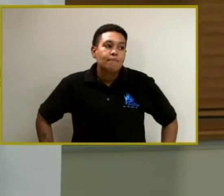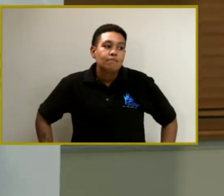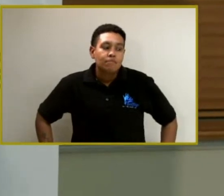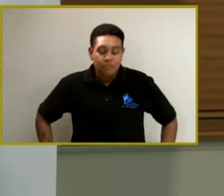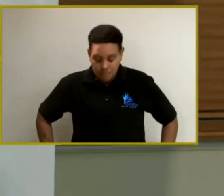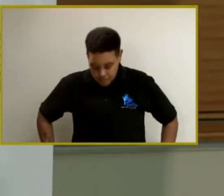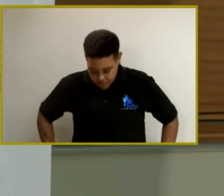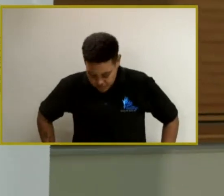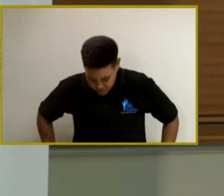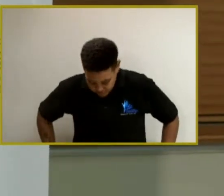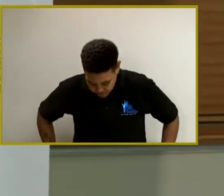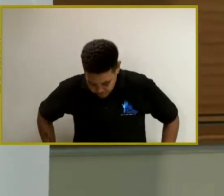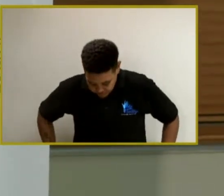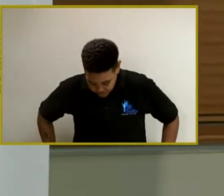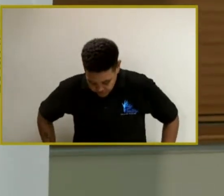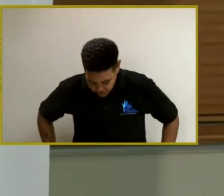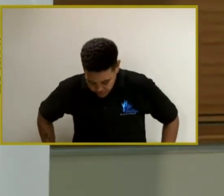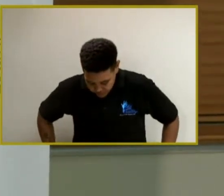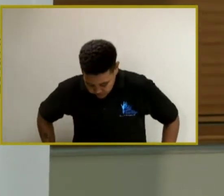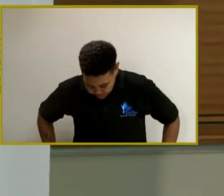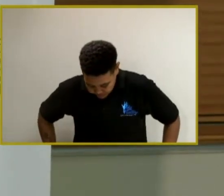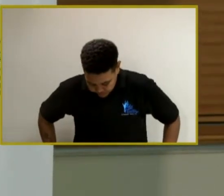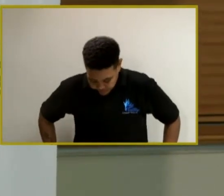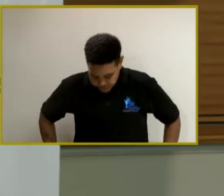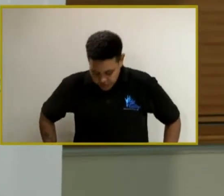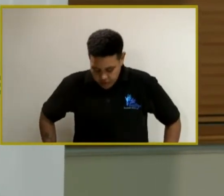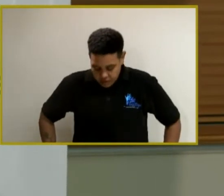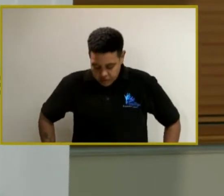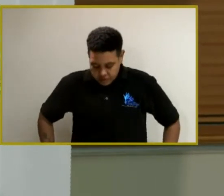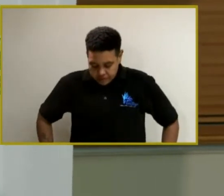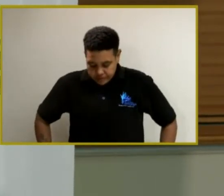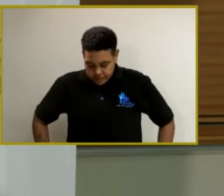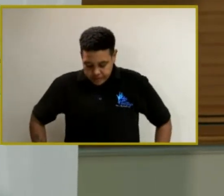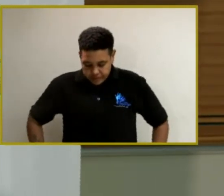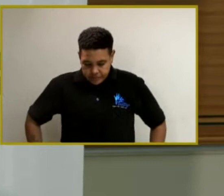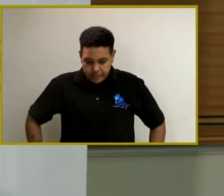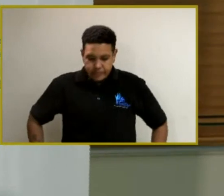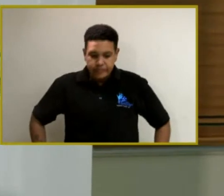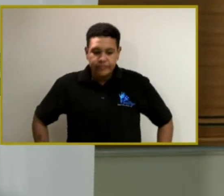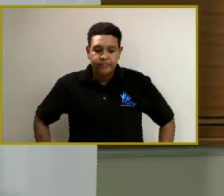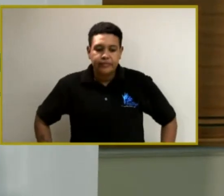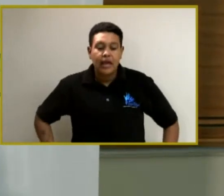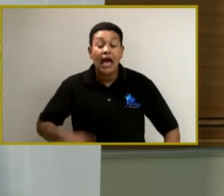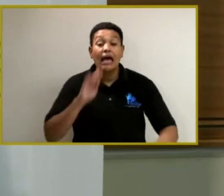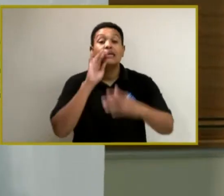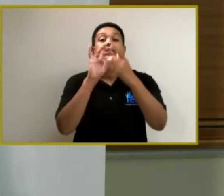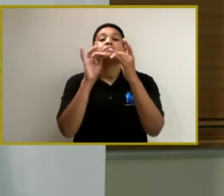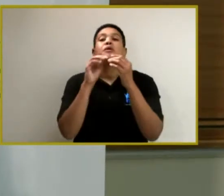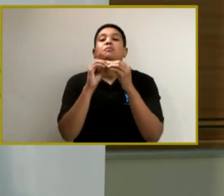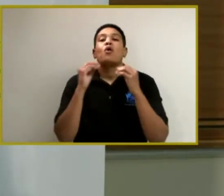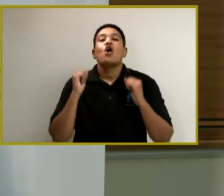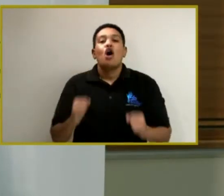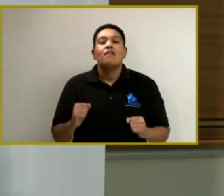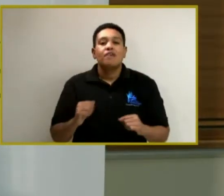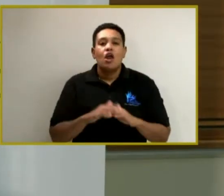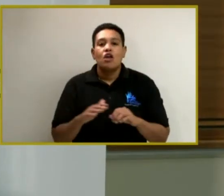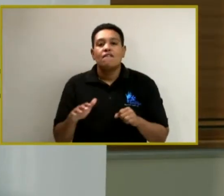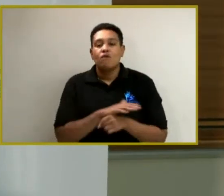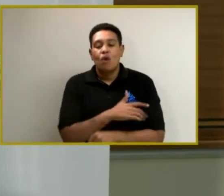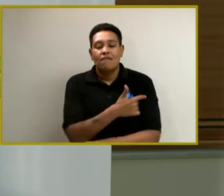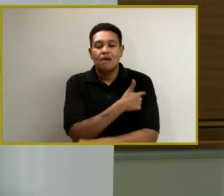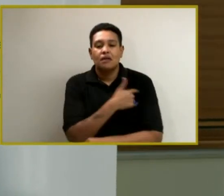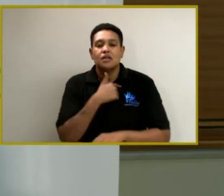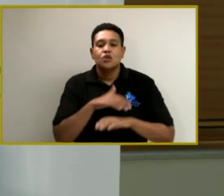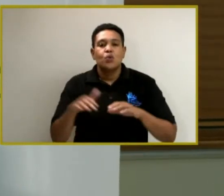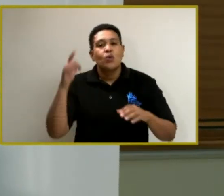In terms of I can speak more confidently on the fully vaccinated, but I don't think